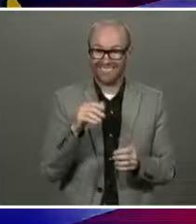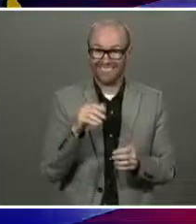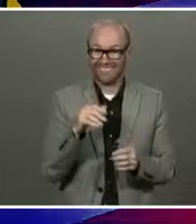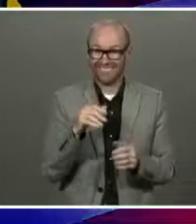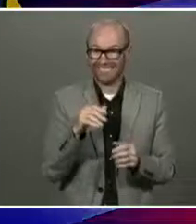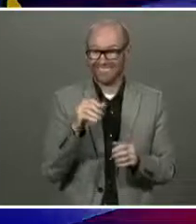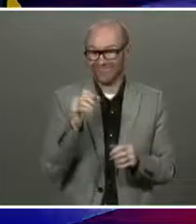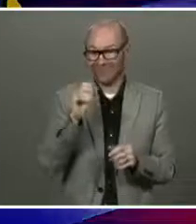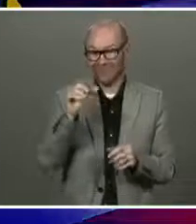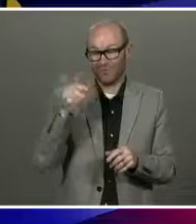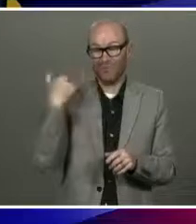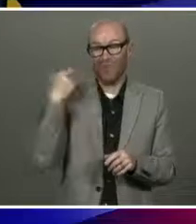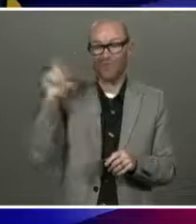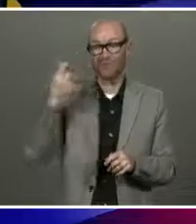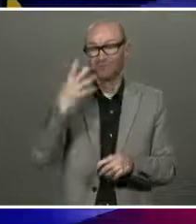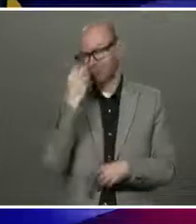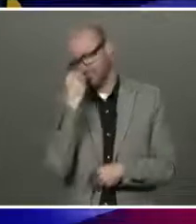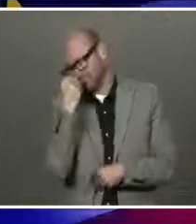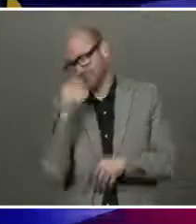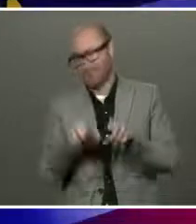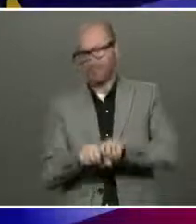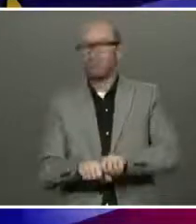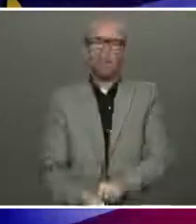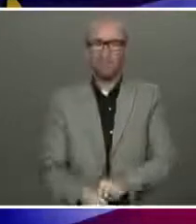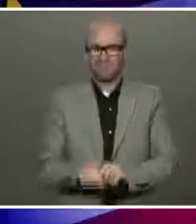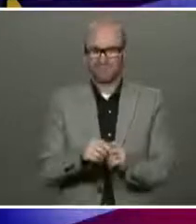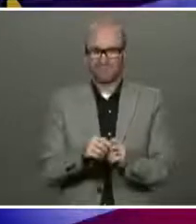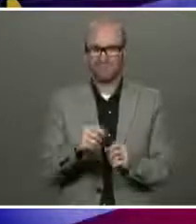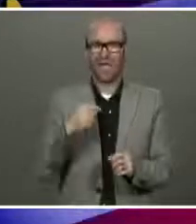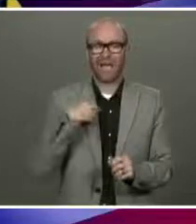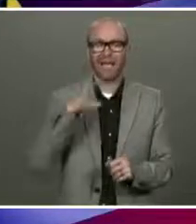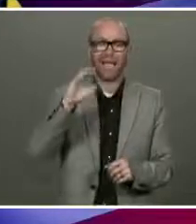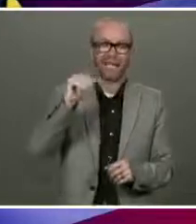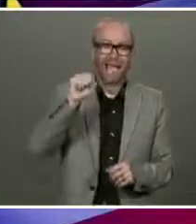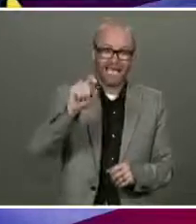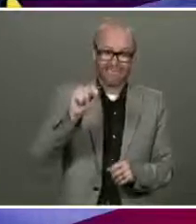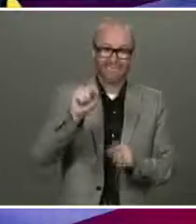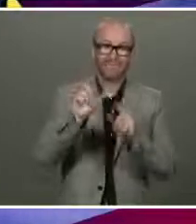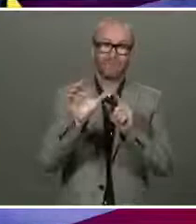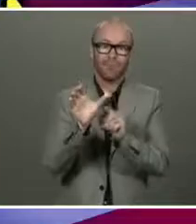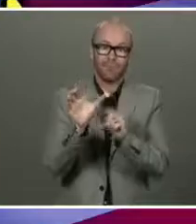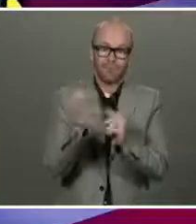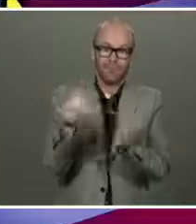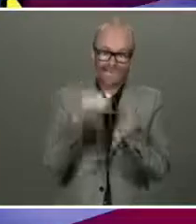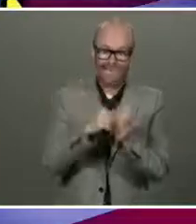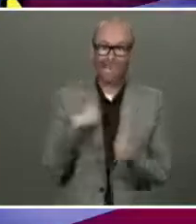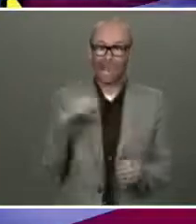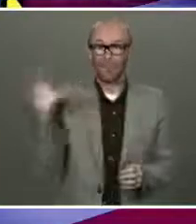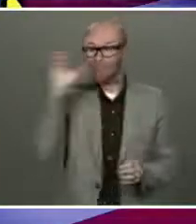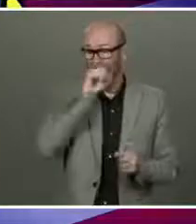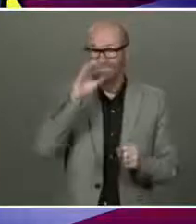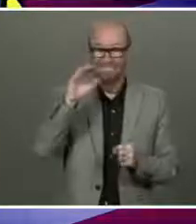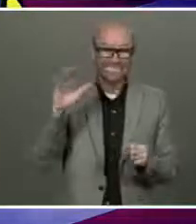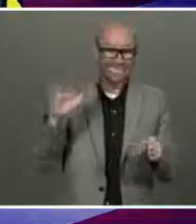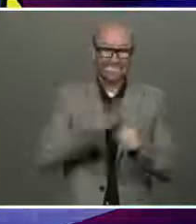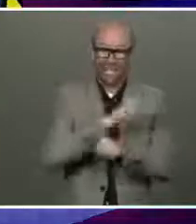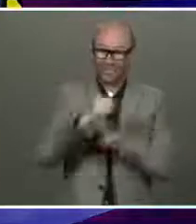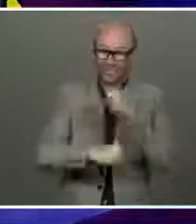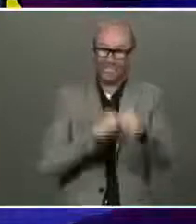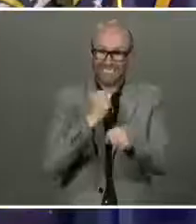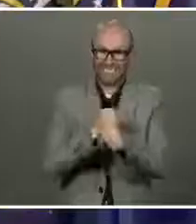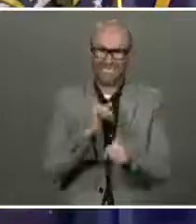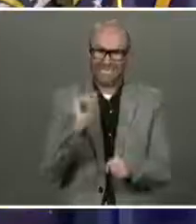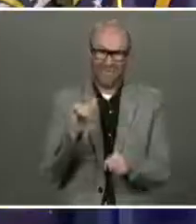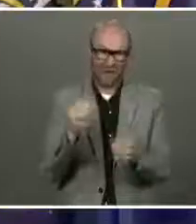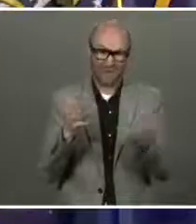just rebroke it, and I had to recast it again, and I missed the entire season, and that was kind of